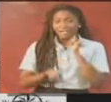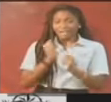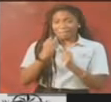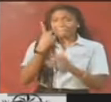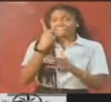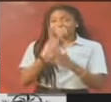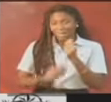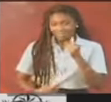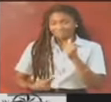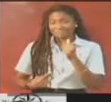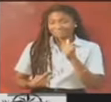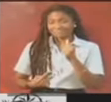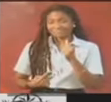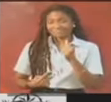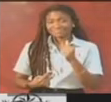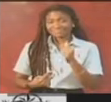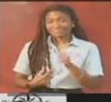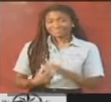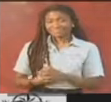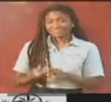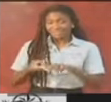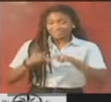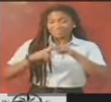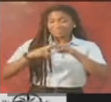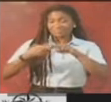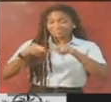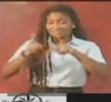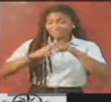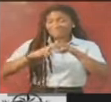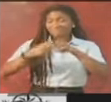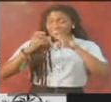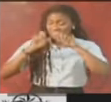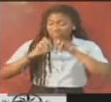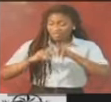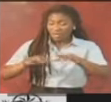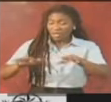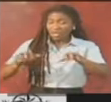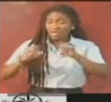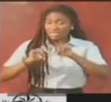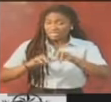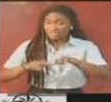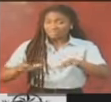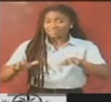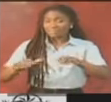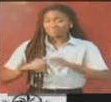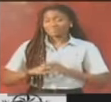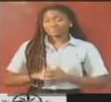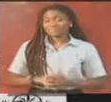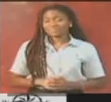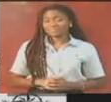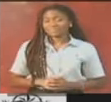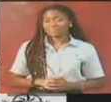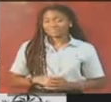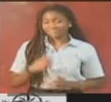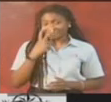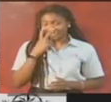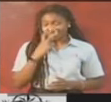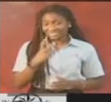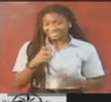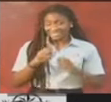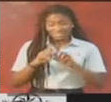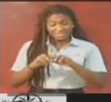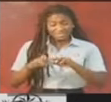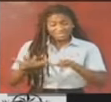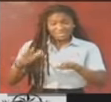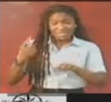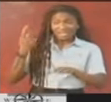course, this increase in cases and the increased spread is in alignment with the increase in numbers which we have seen over the last few